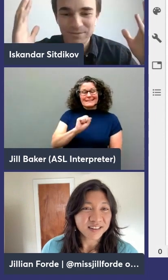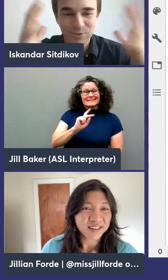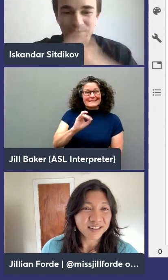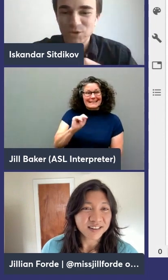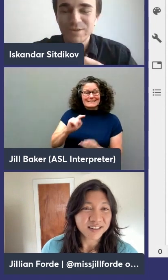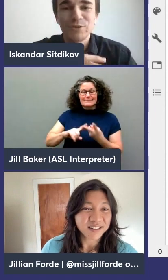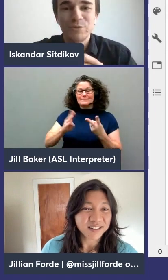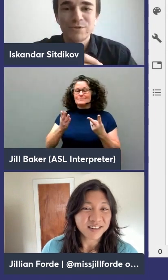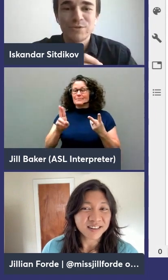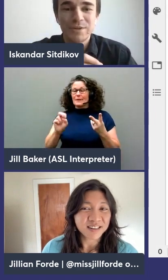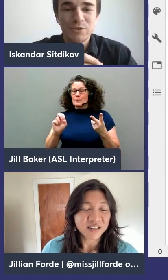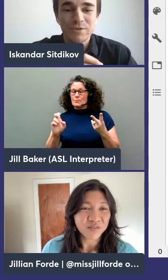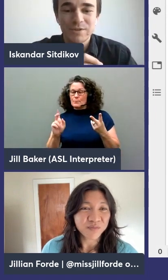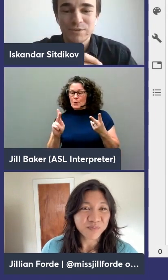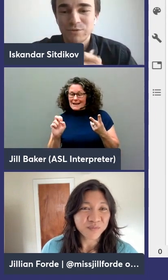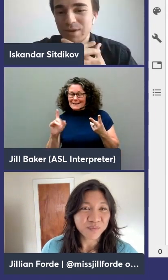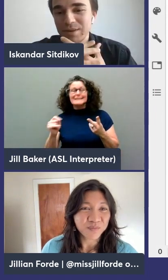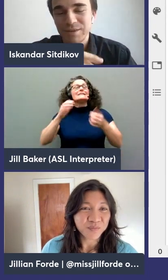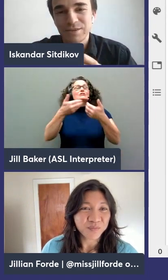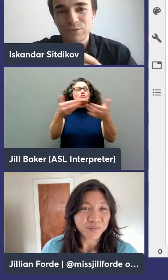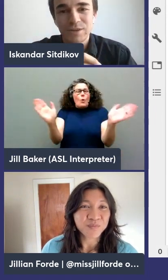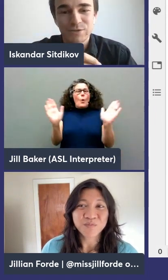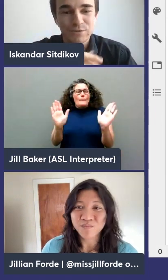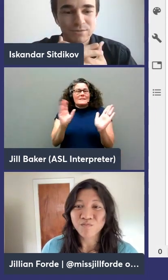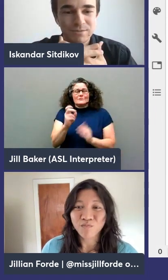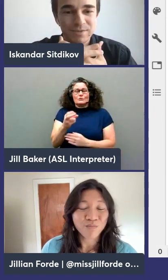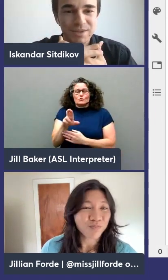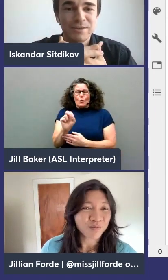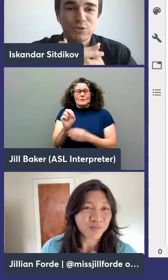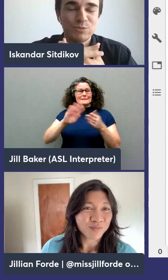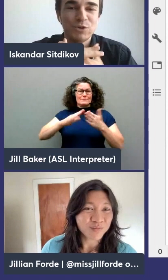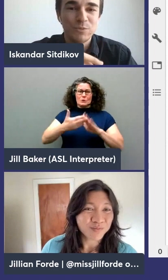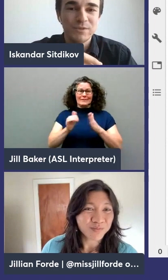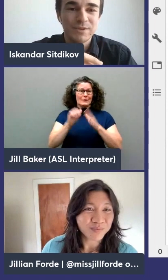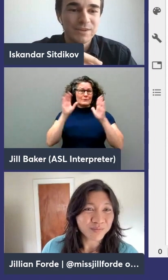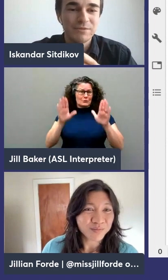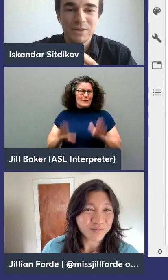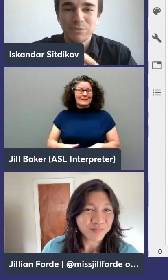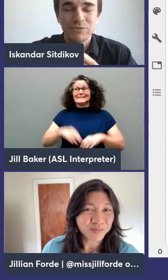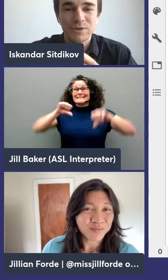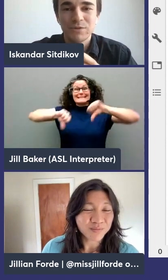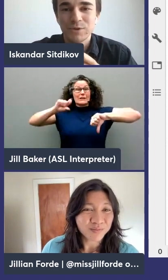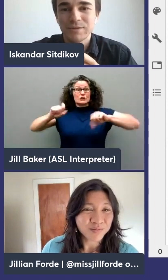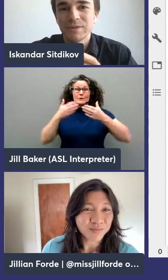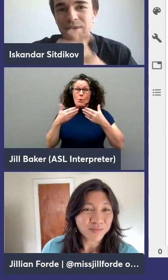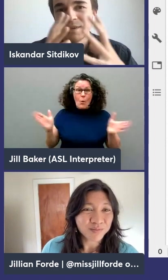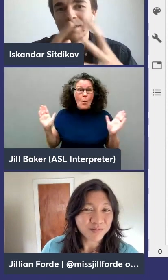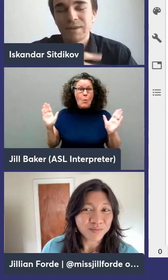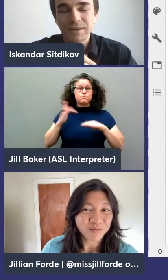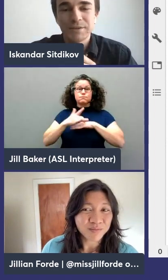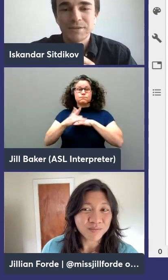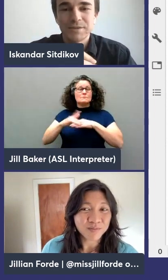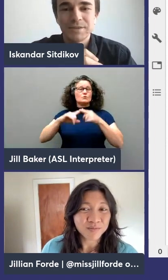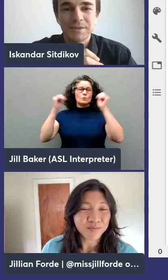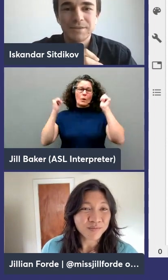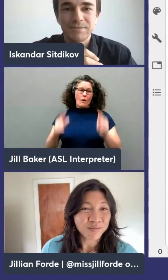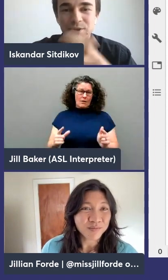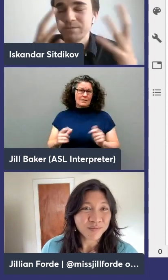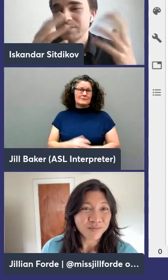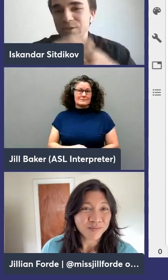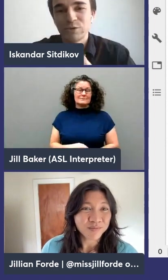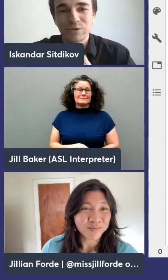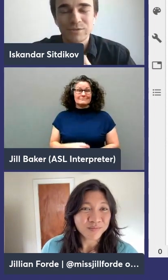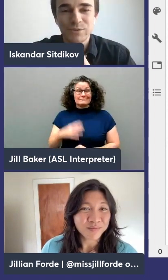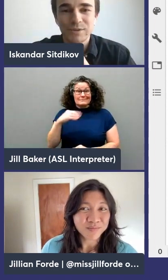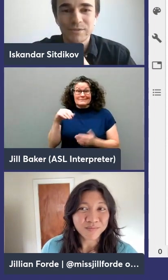and general open source community. So I think it's great. So science should be open and available for everyone. And